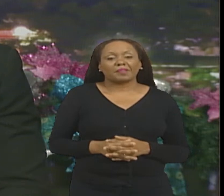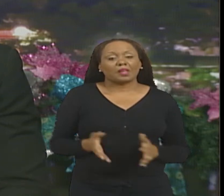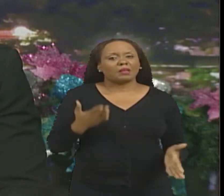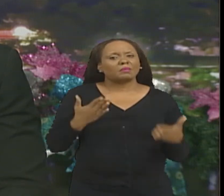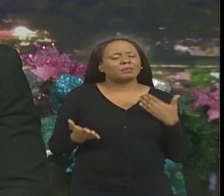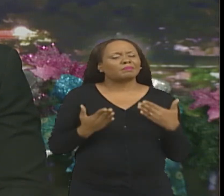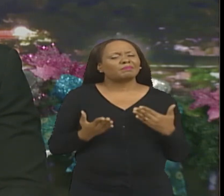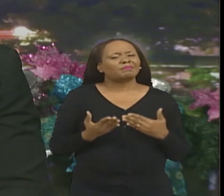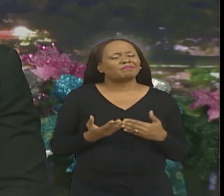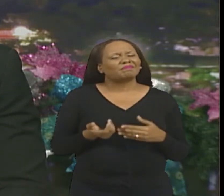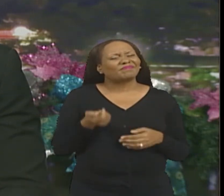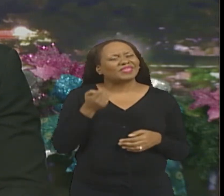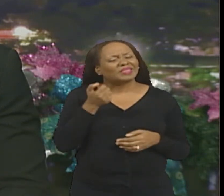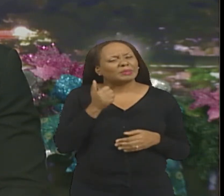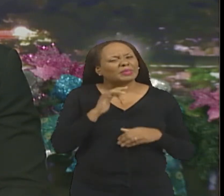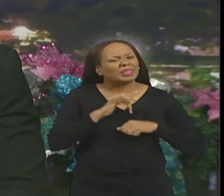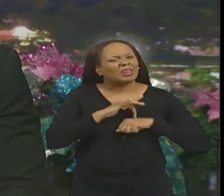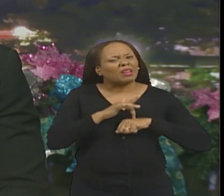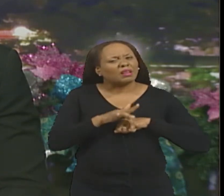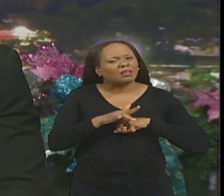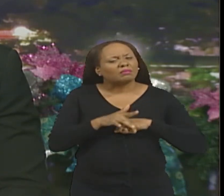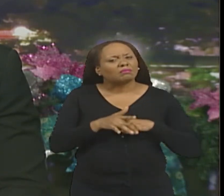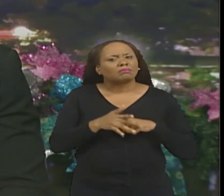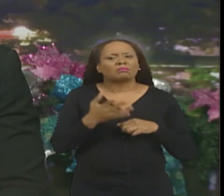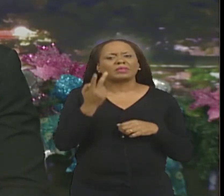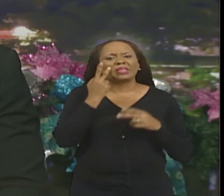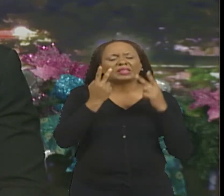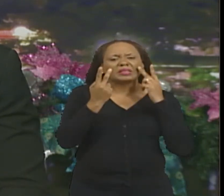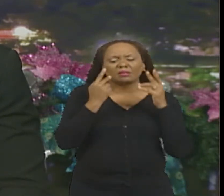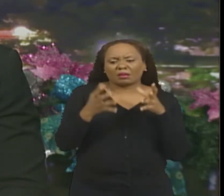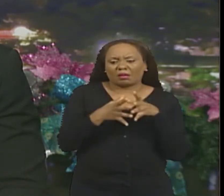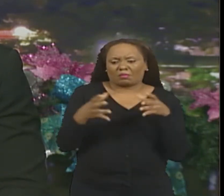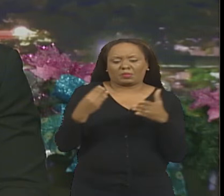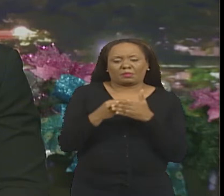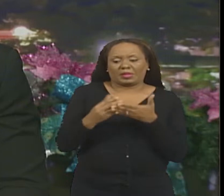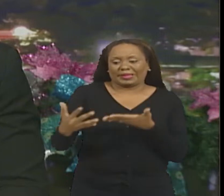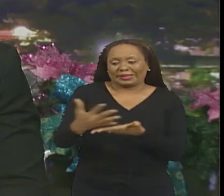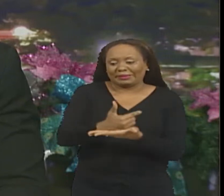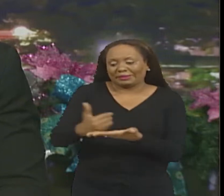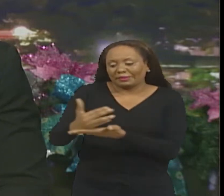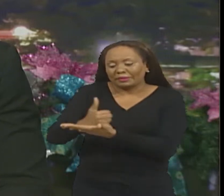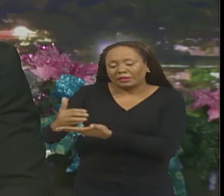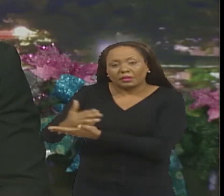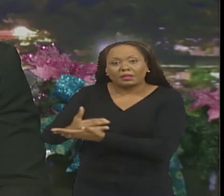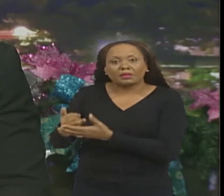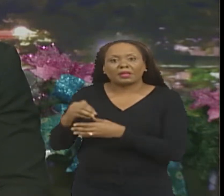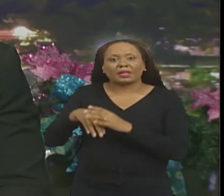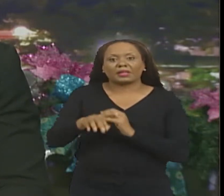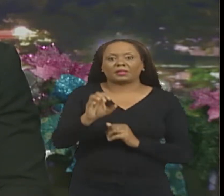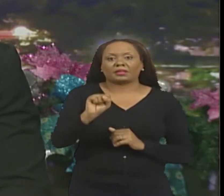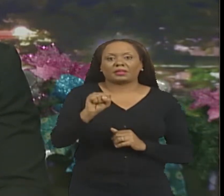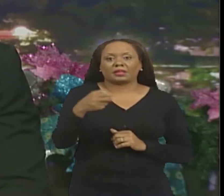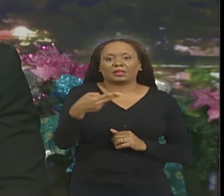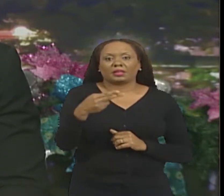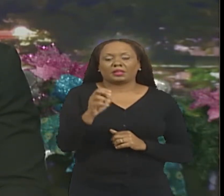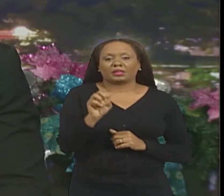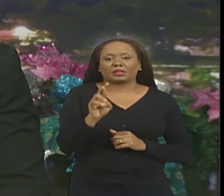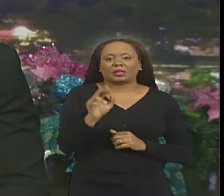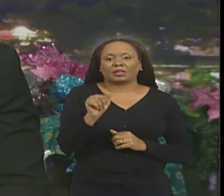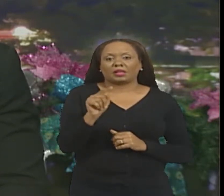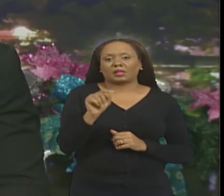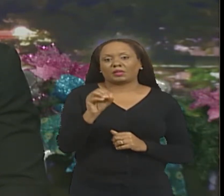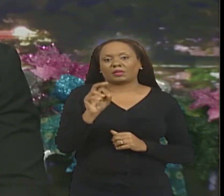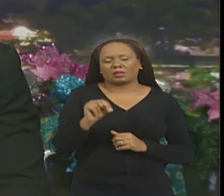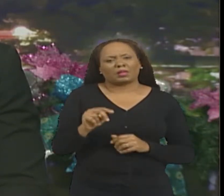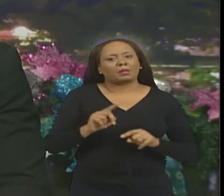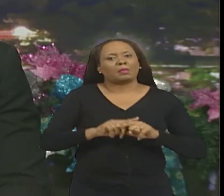It might be a bit early to determine the final revenue earned over the Christmas period at Sheraton Center. However, given the people traffic through